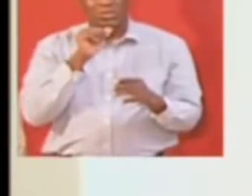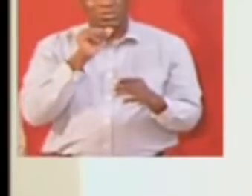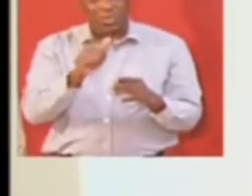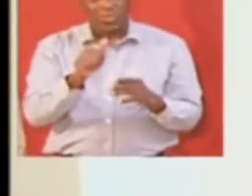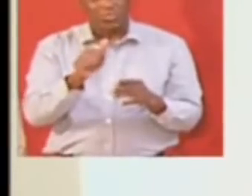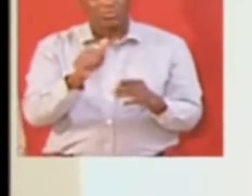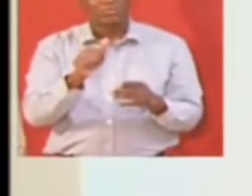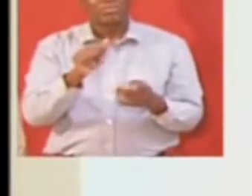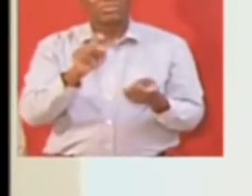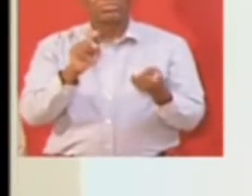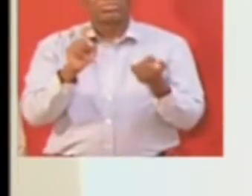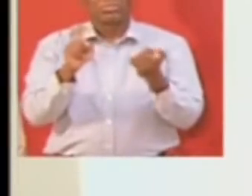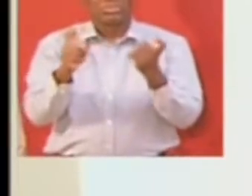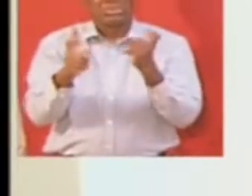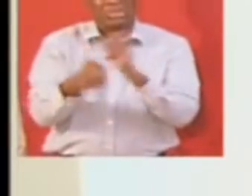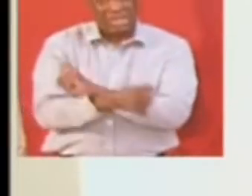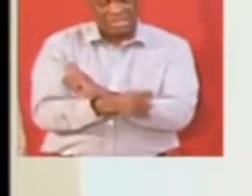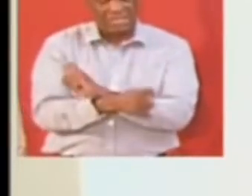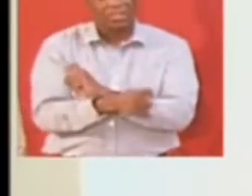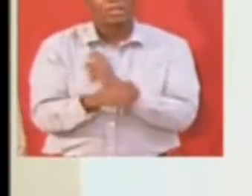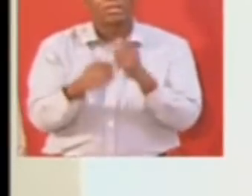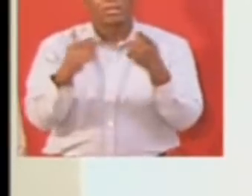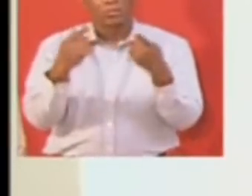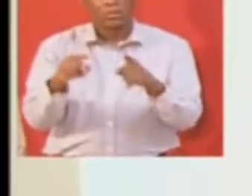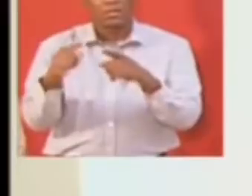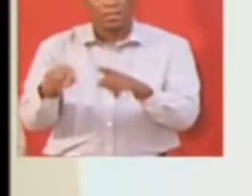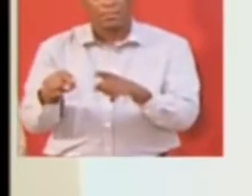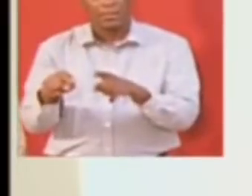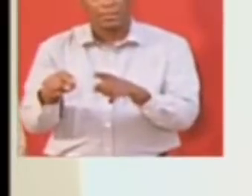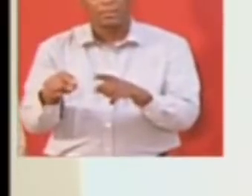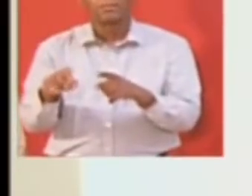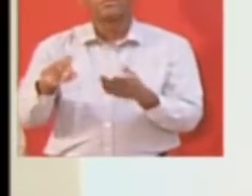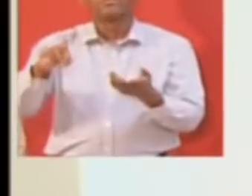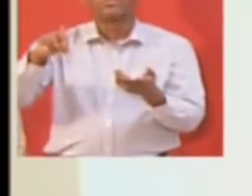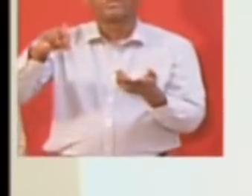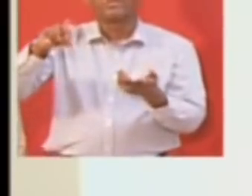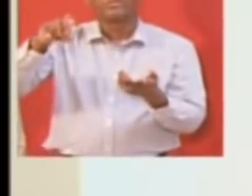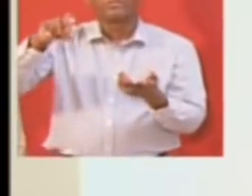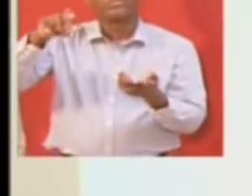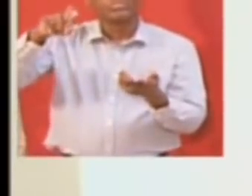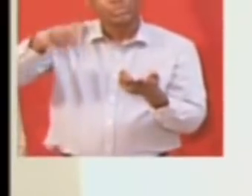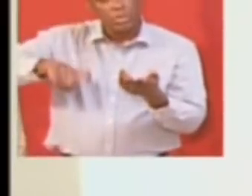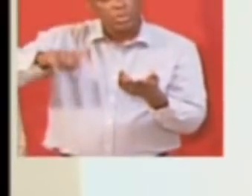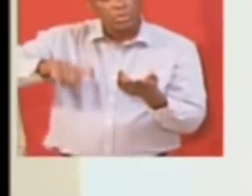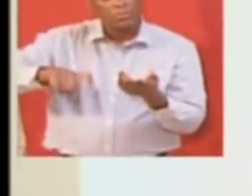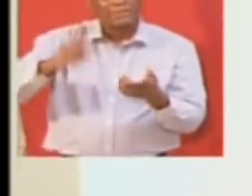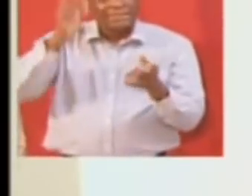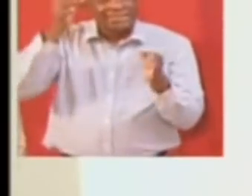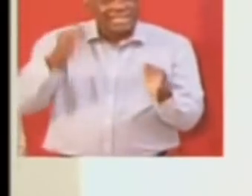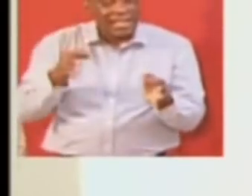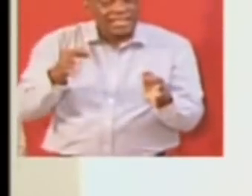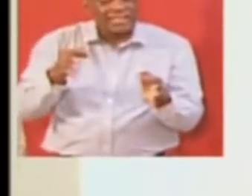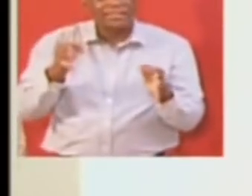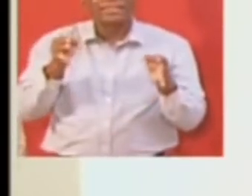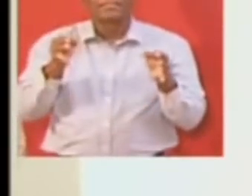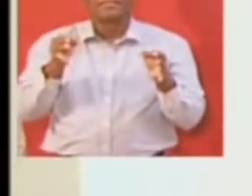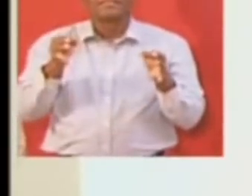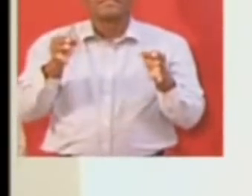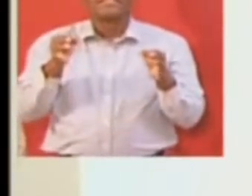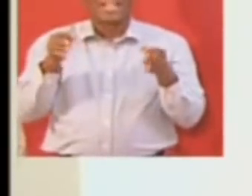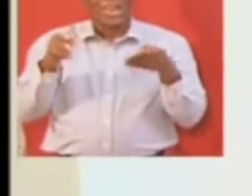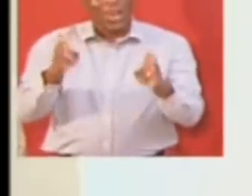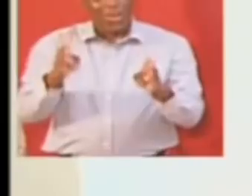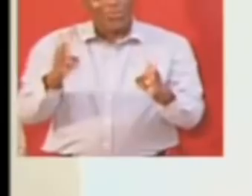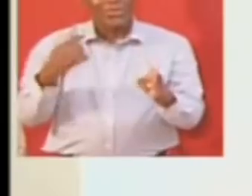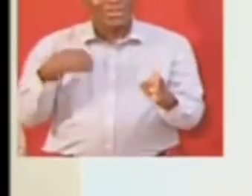week, we should be able to take one or two decisions that would allow us to, again, very cautiously